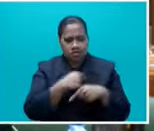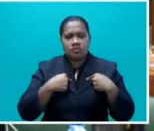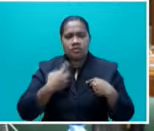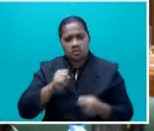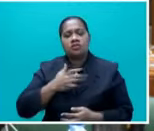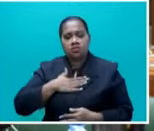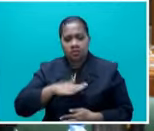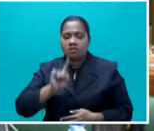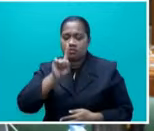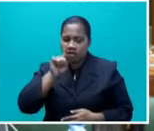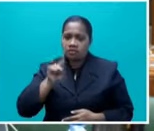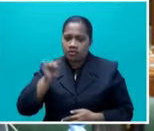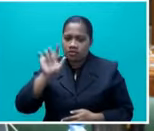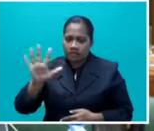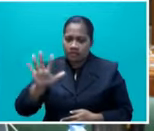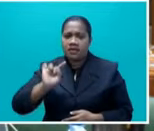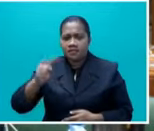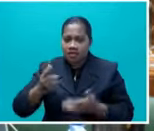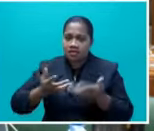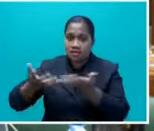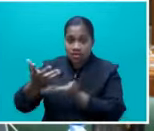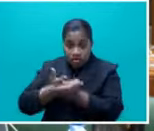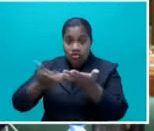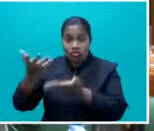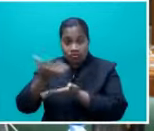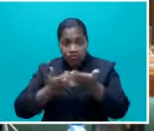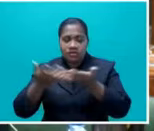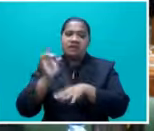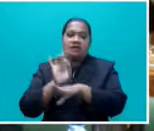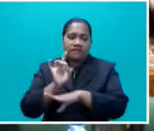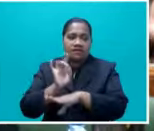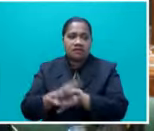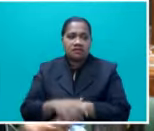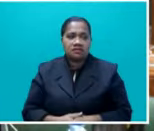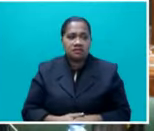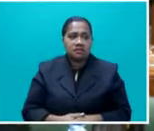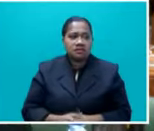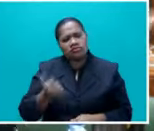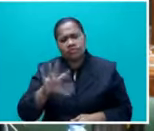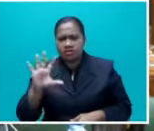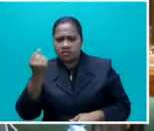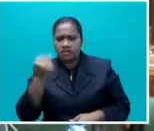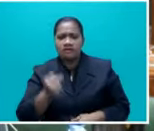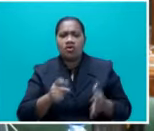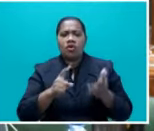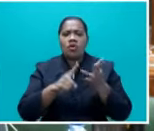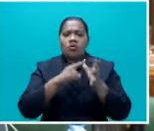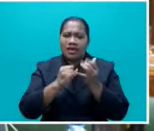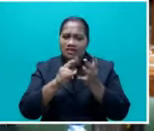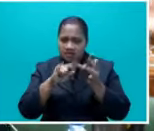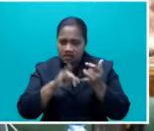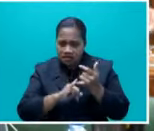to get 1.5. But the negotiators gave their advice. It is a win already for AOCs. It is a win already